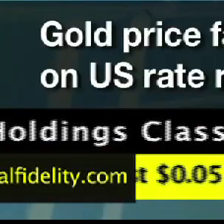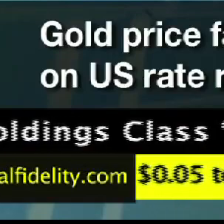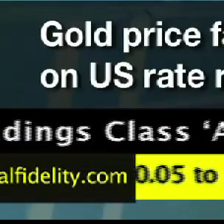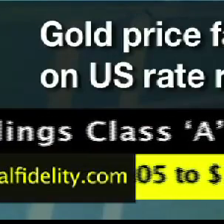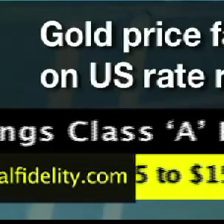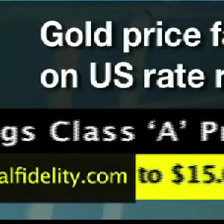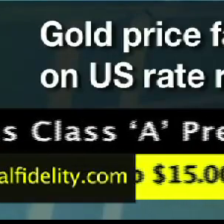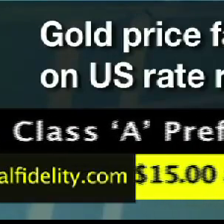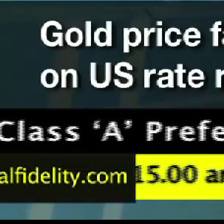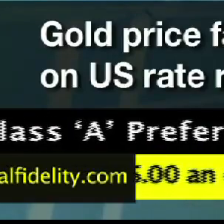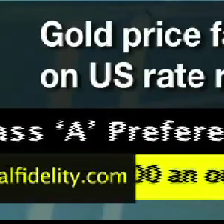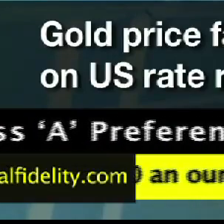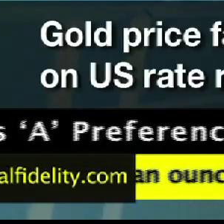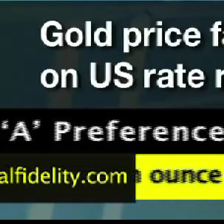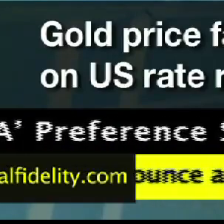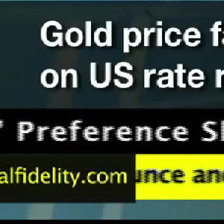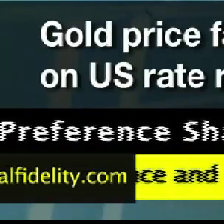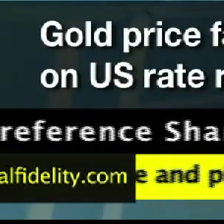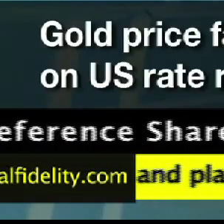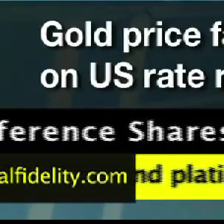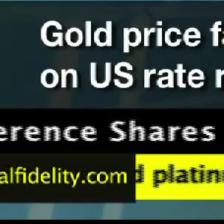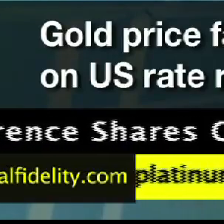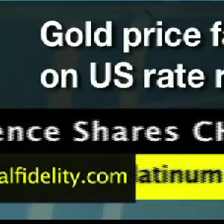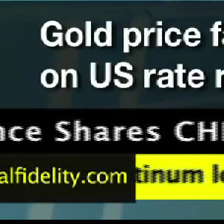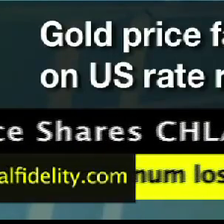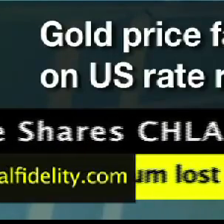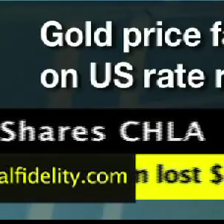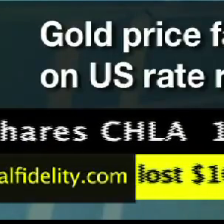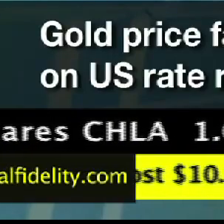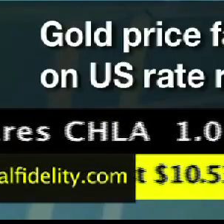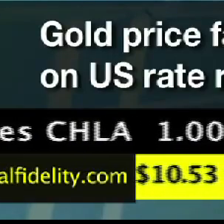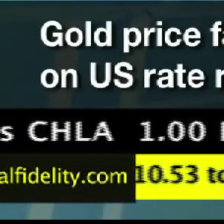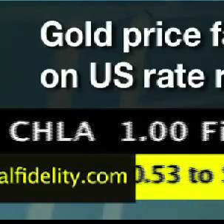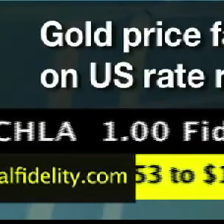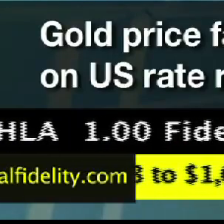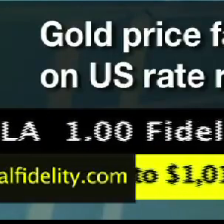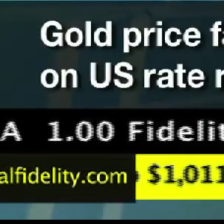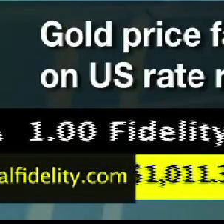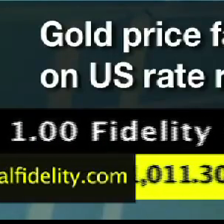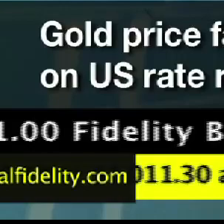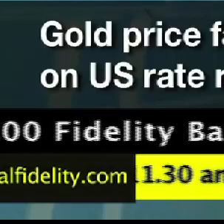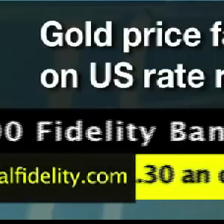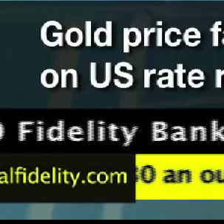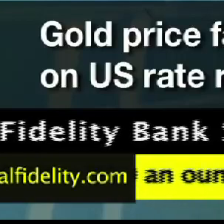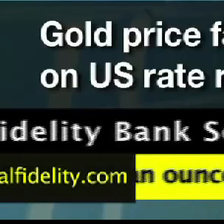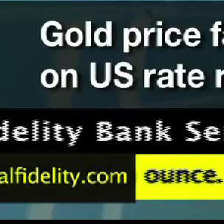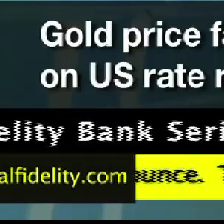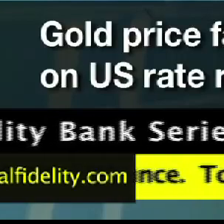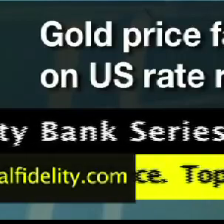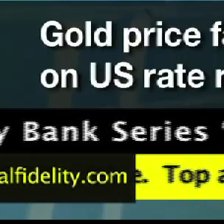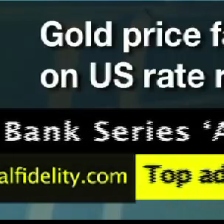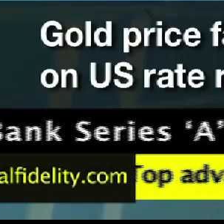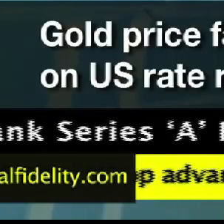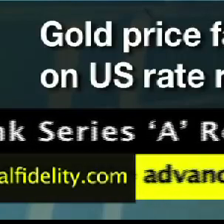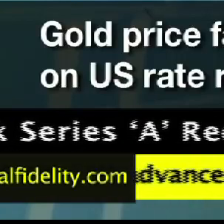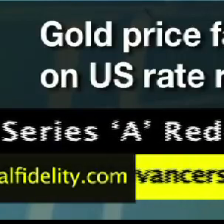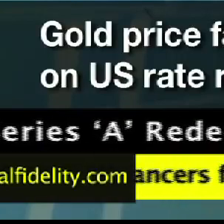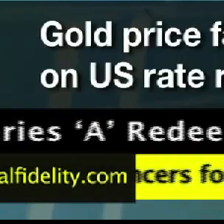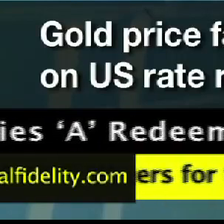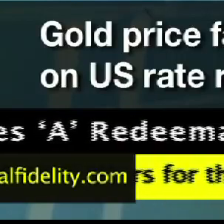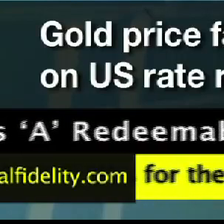States interest rate rise this year has led investors to sell the precious metal. The price fell 4%, the lowest